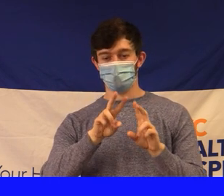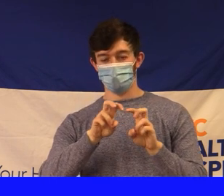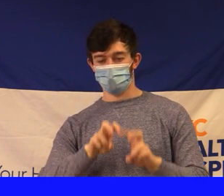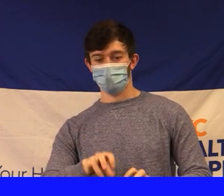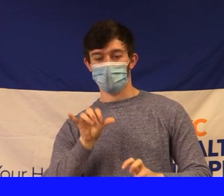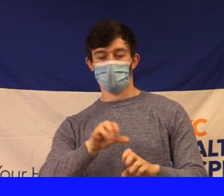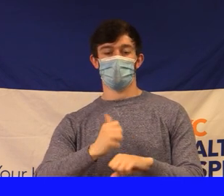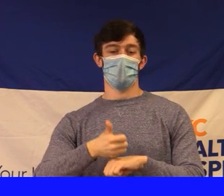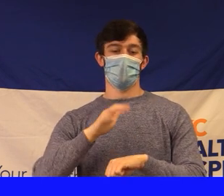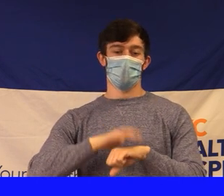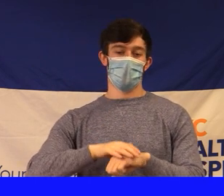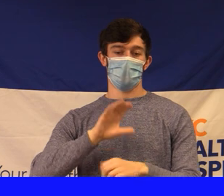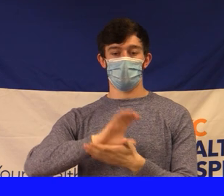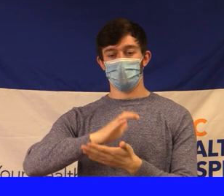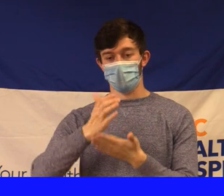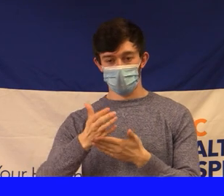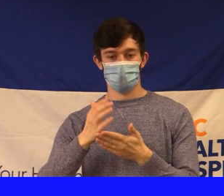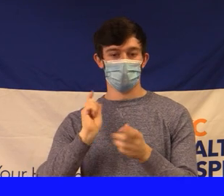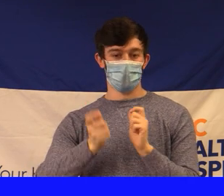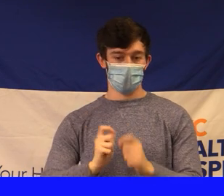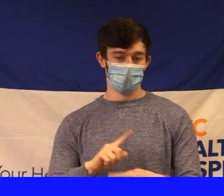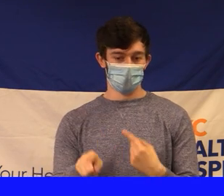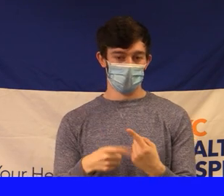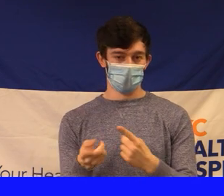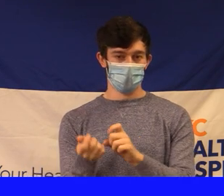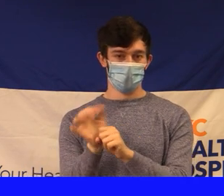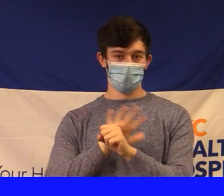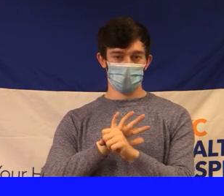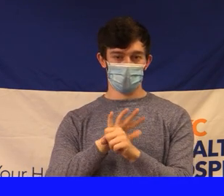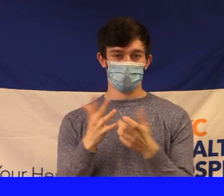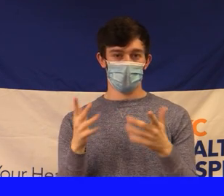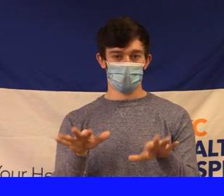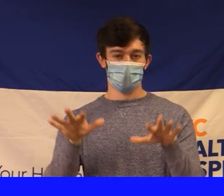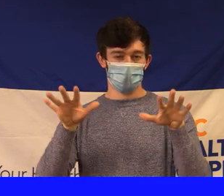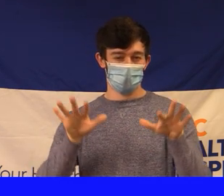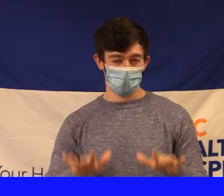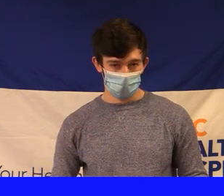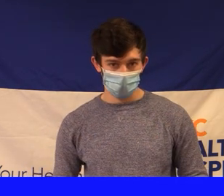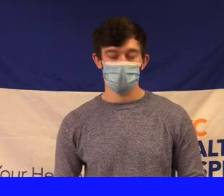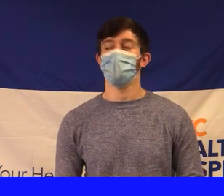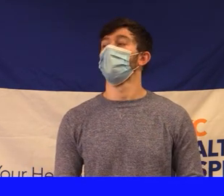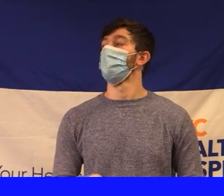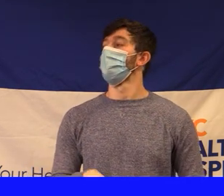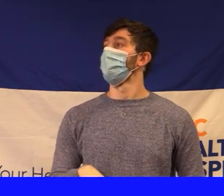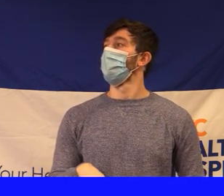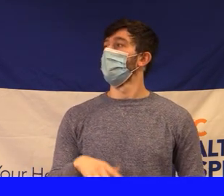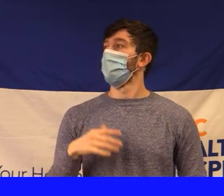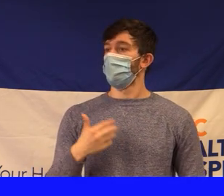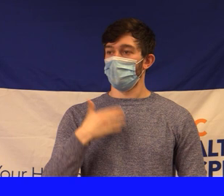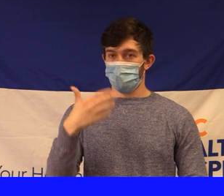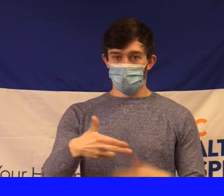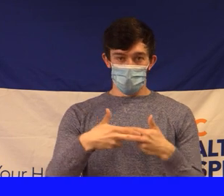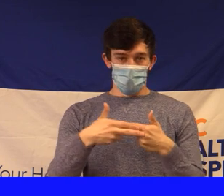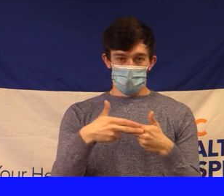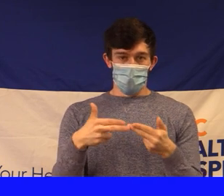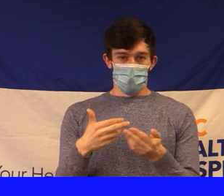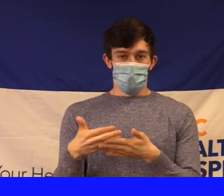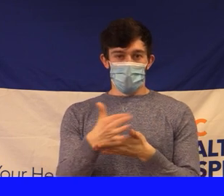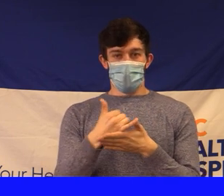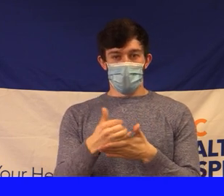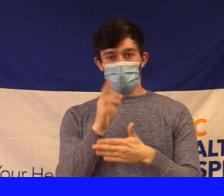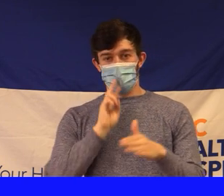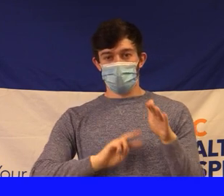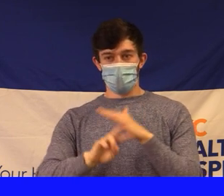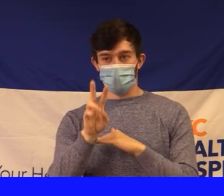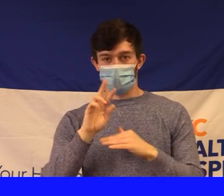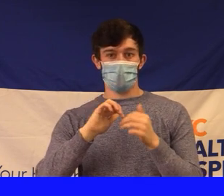that based on volume changes post-COVID. On the next slide, we take you through the revenue projection. The way